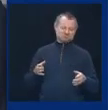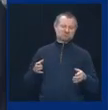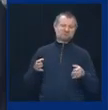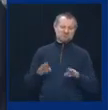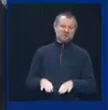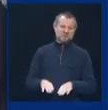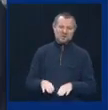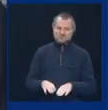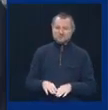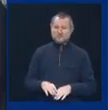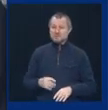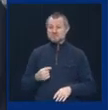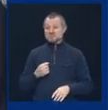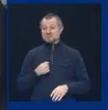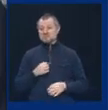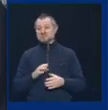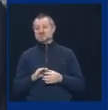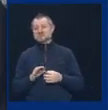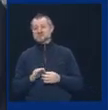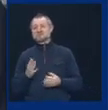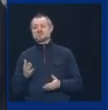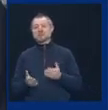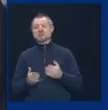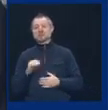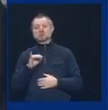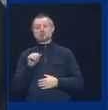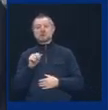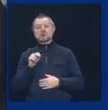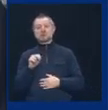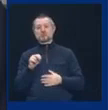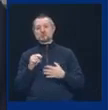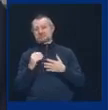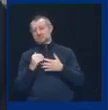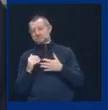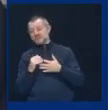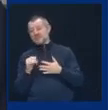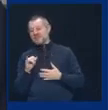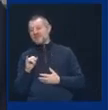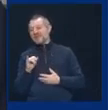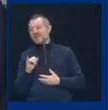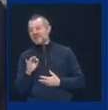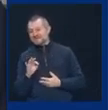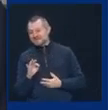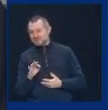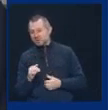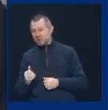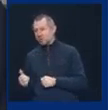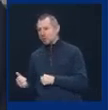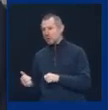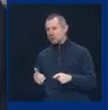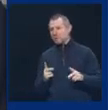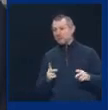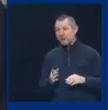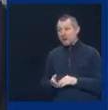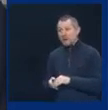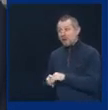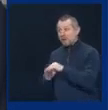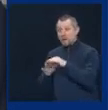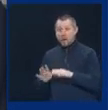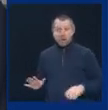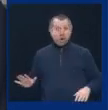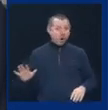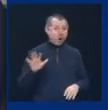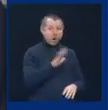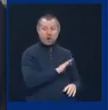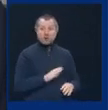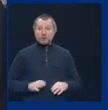in January. But that's if all the numbers go up. The answer to that equation is